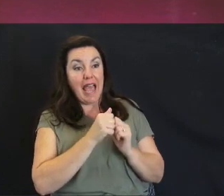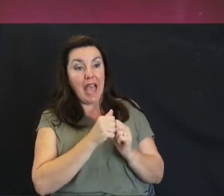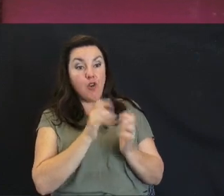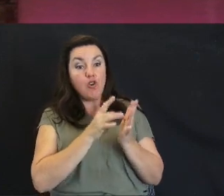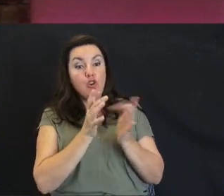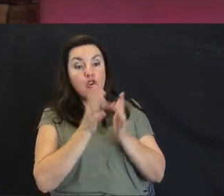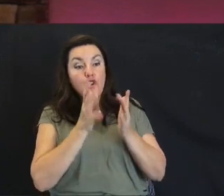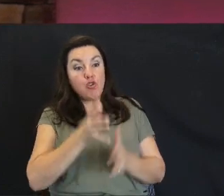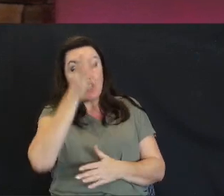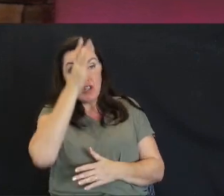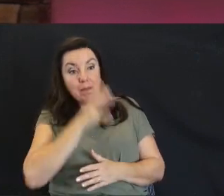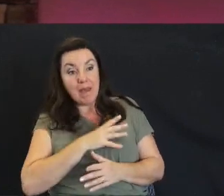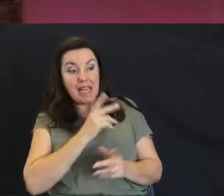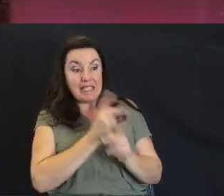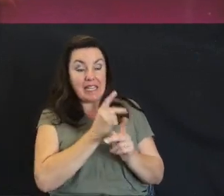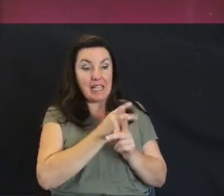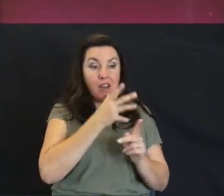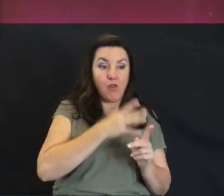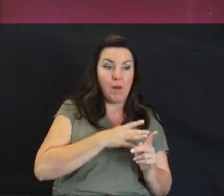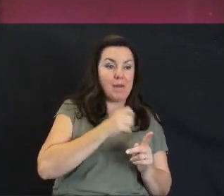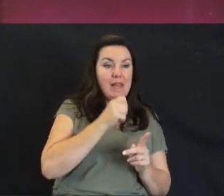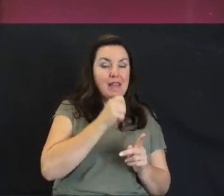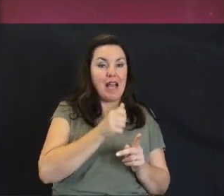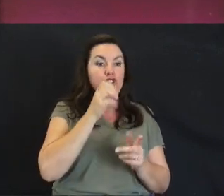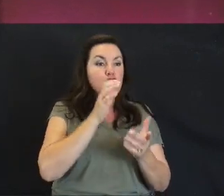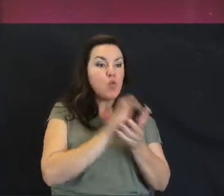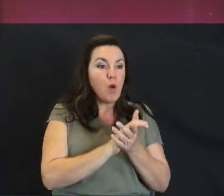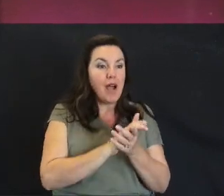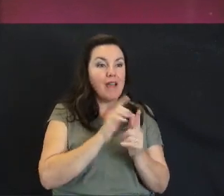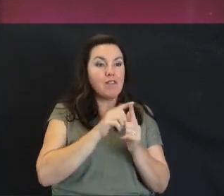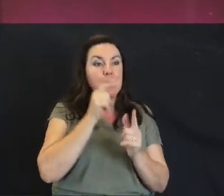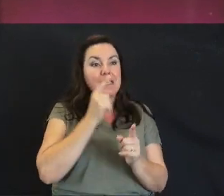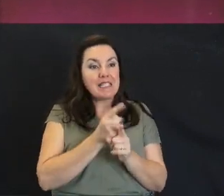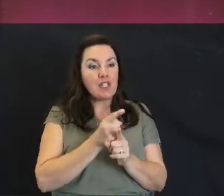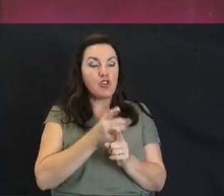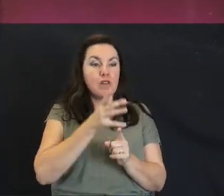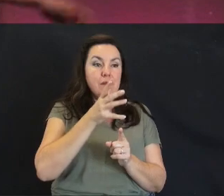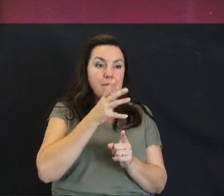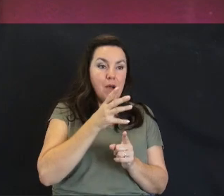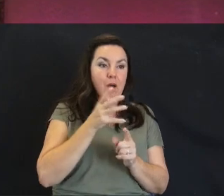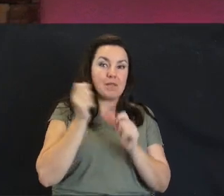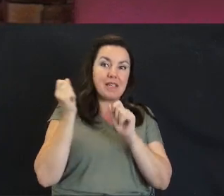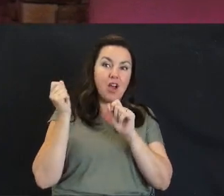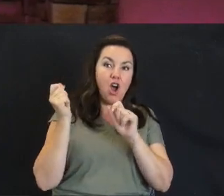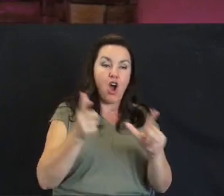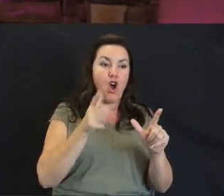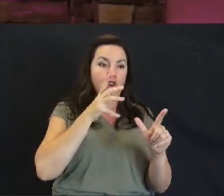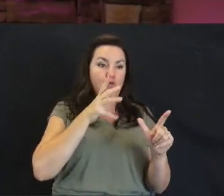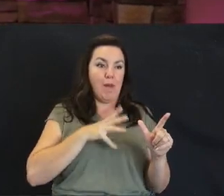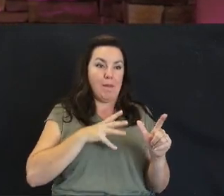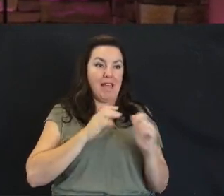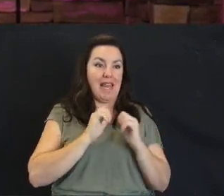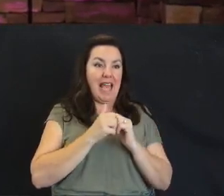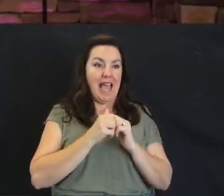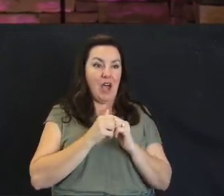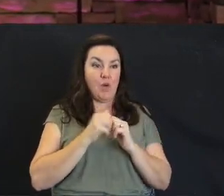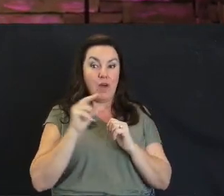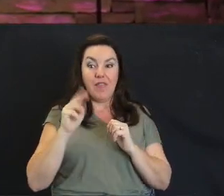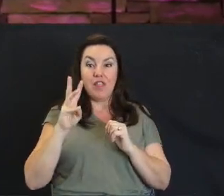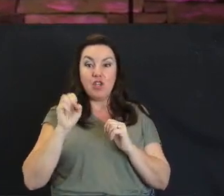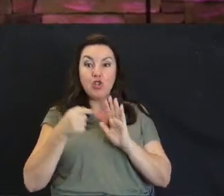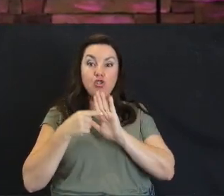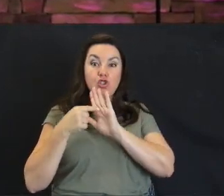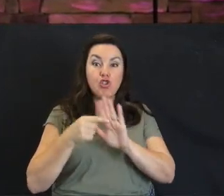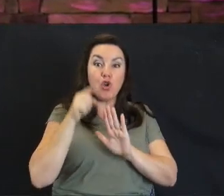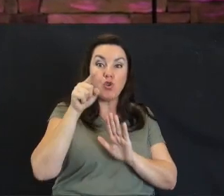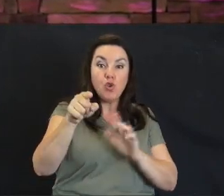Not just their wives Not just their moms Not just their sisters But they treat all women well Amen That should be the reference point The news should be Referring